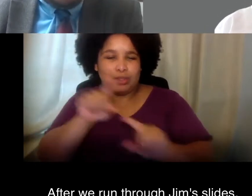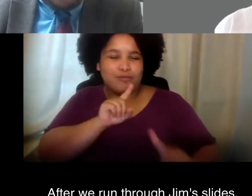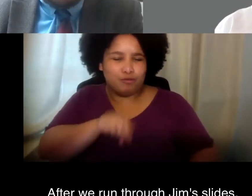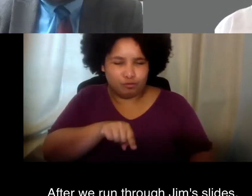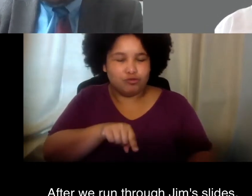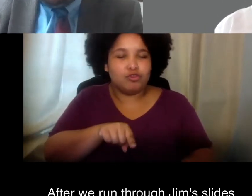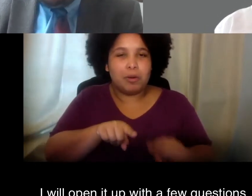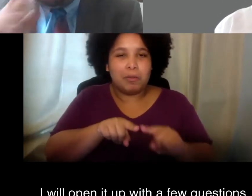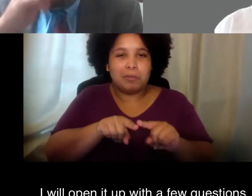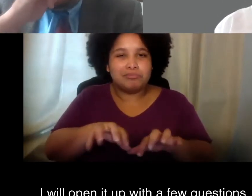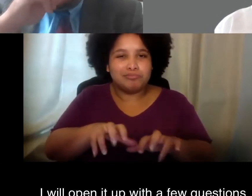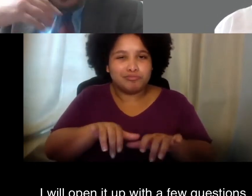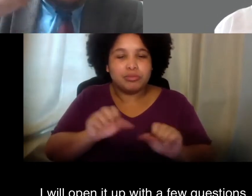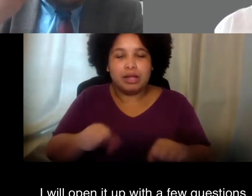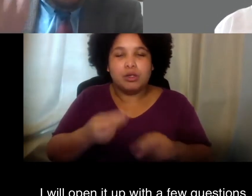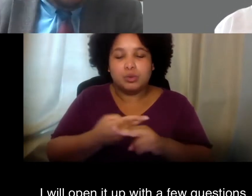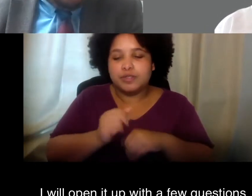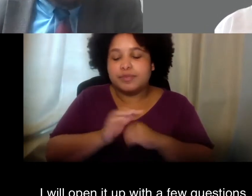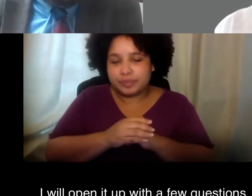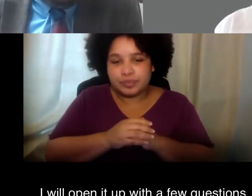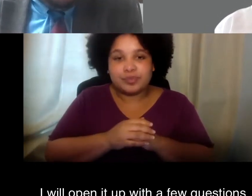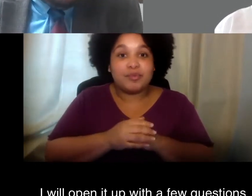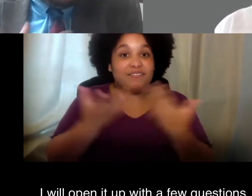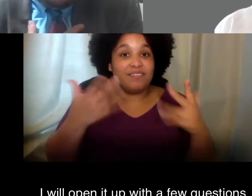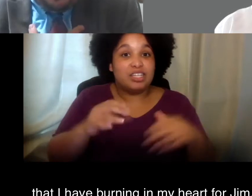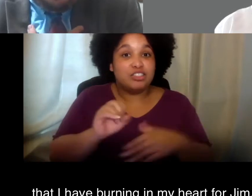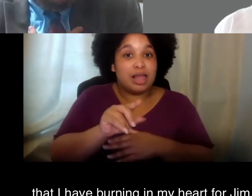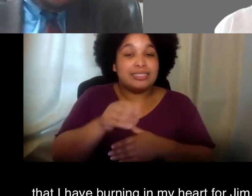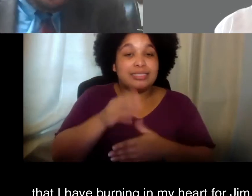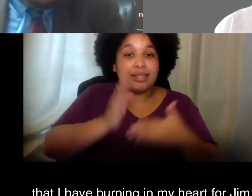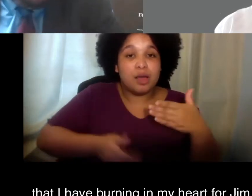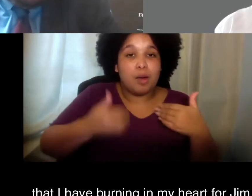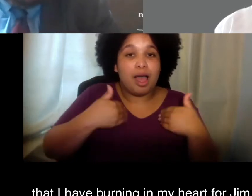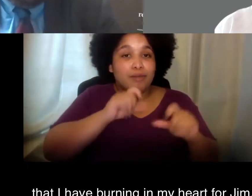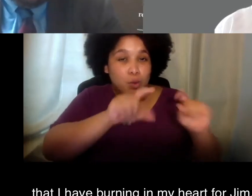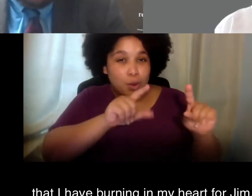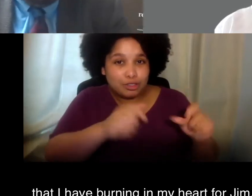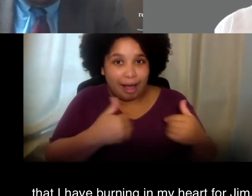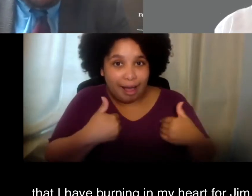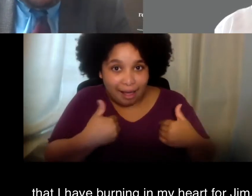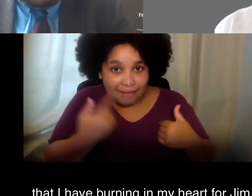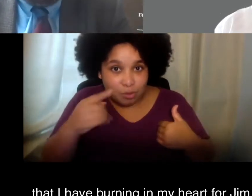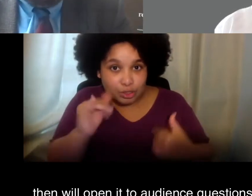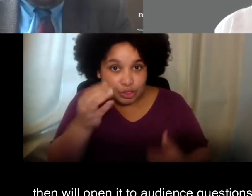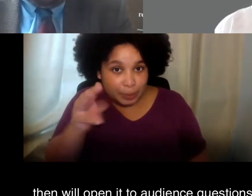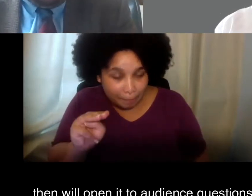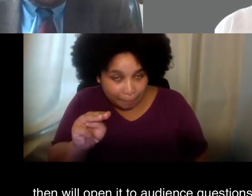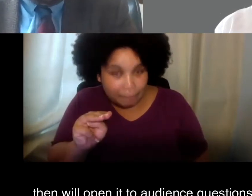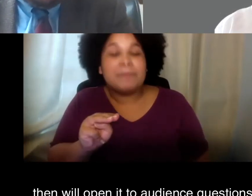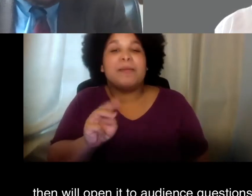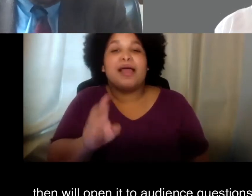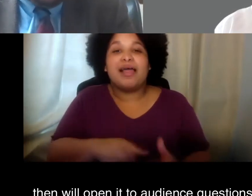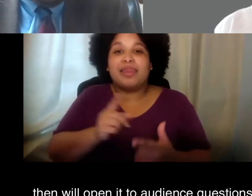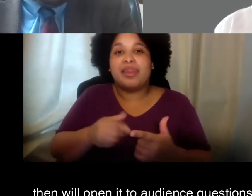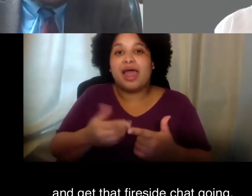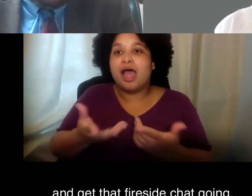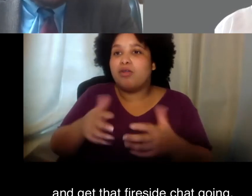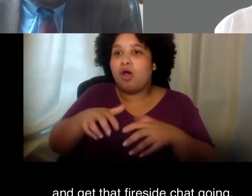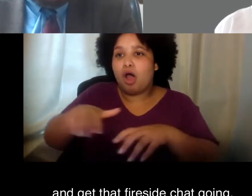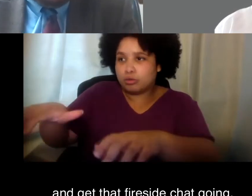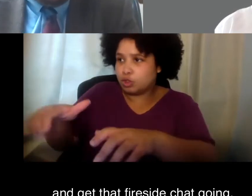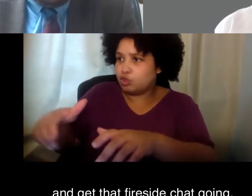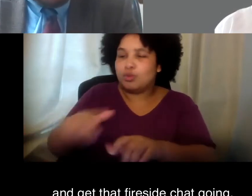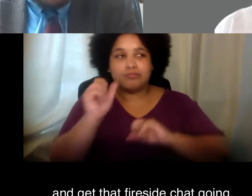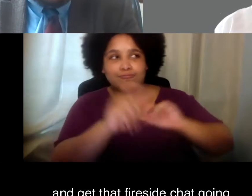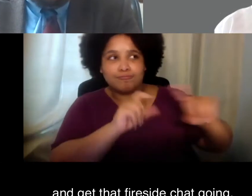Jim's slides, I will open it up with a few questions that I have burning in my heart for Jim. Then we'll open it to audience questions and get